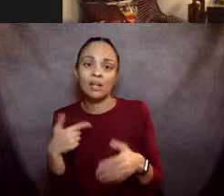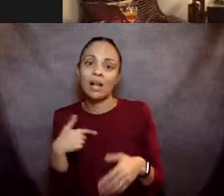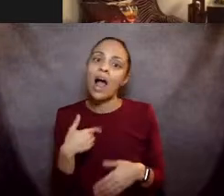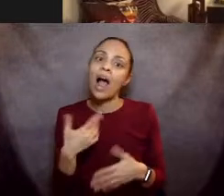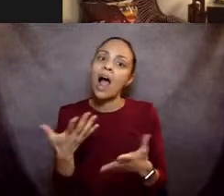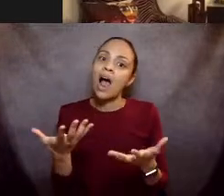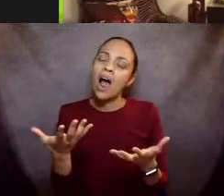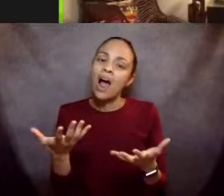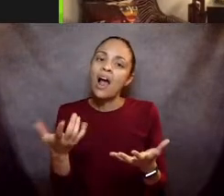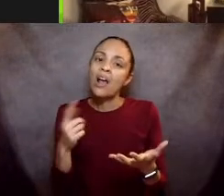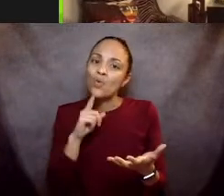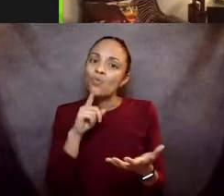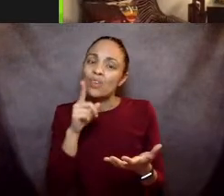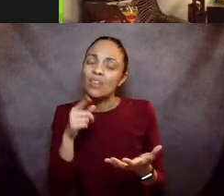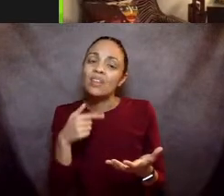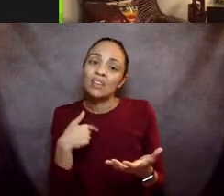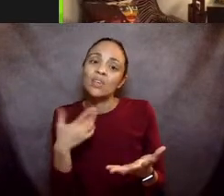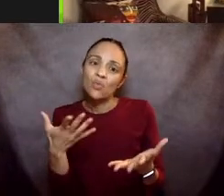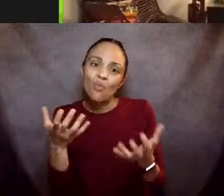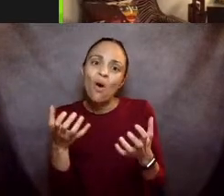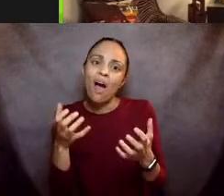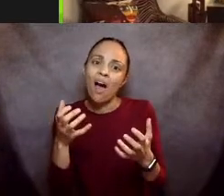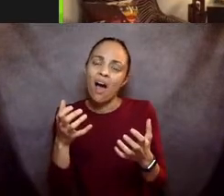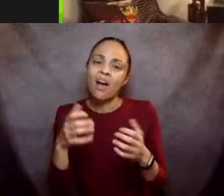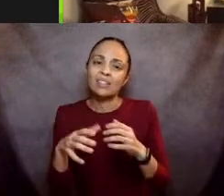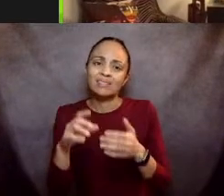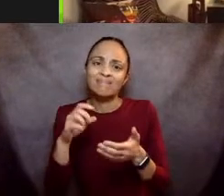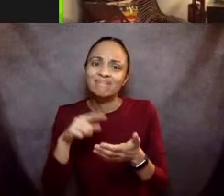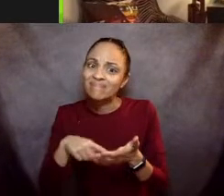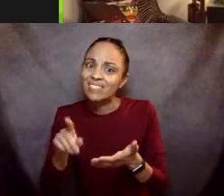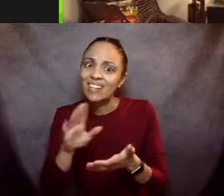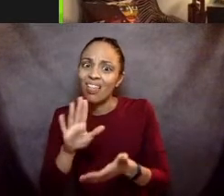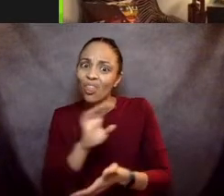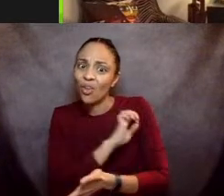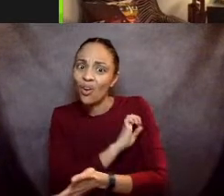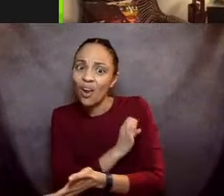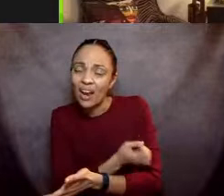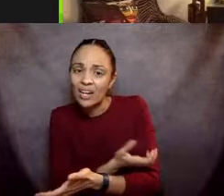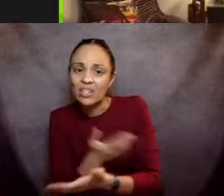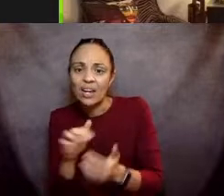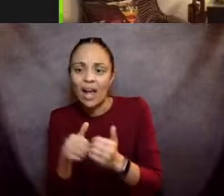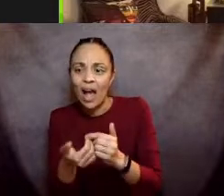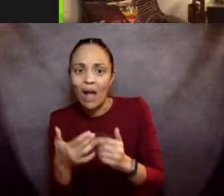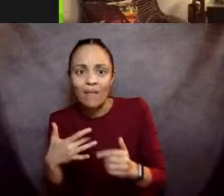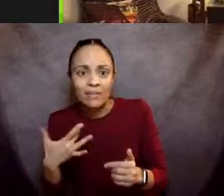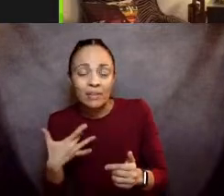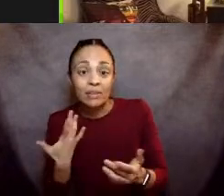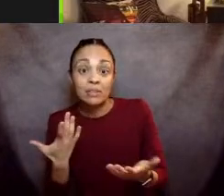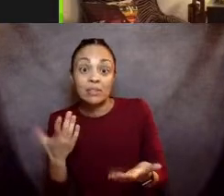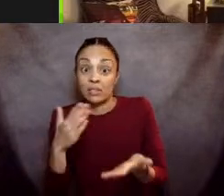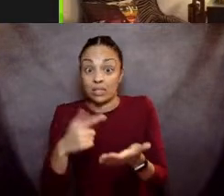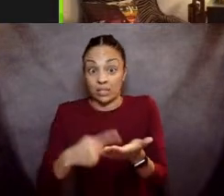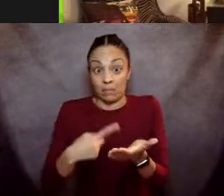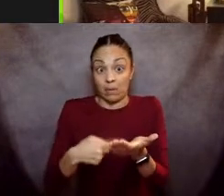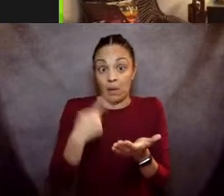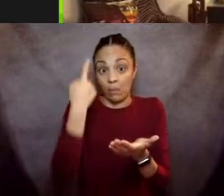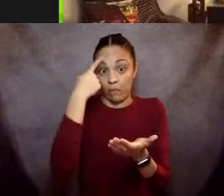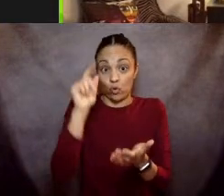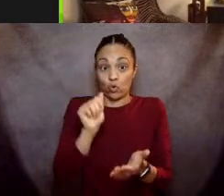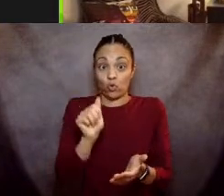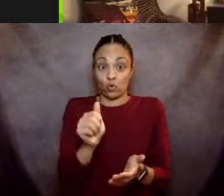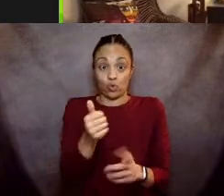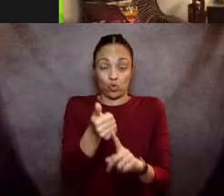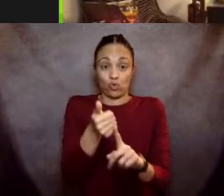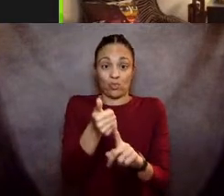out there, but it's true. Yeah. You might not have it for yourself that particular day. So I found